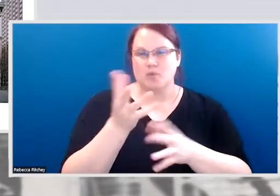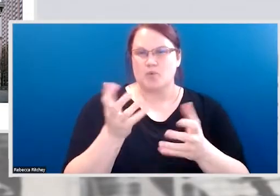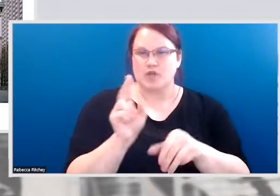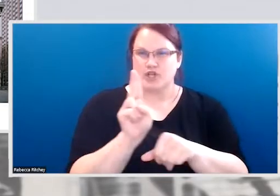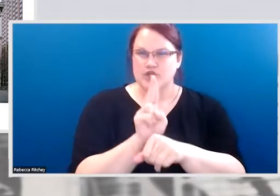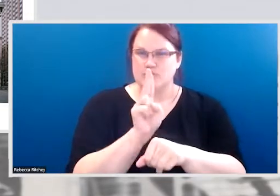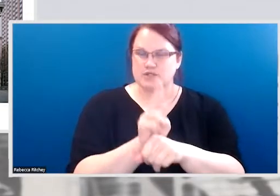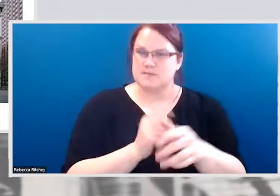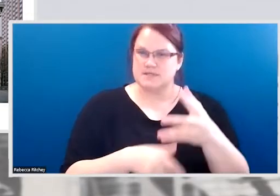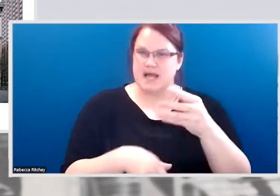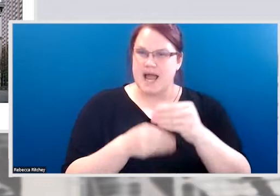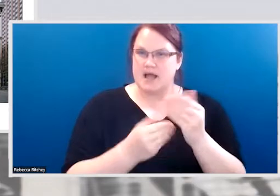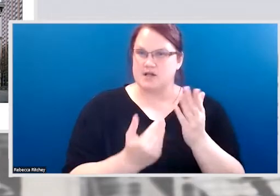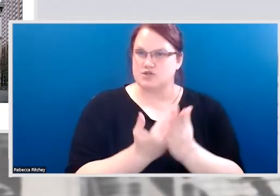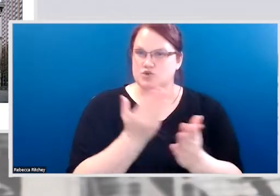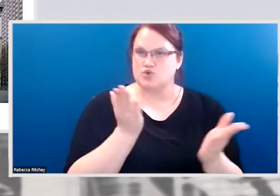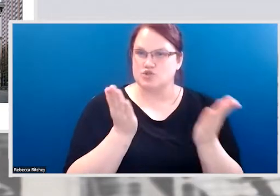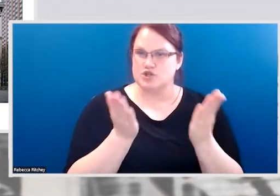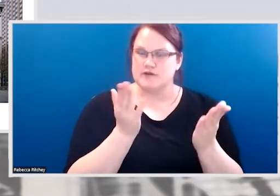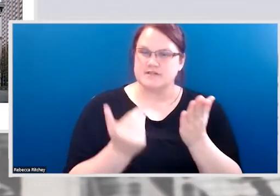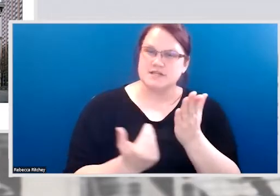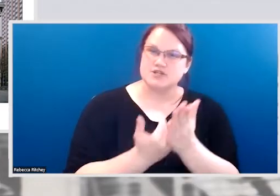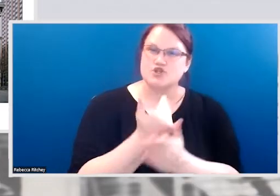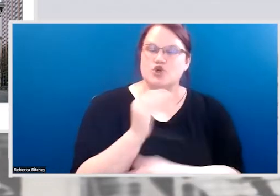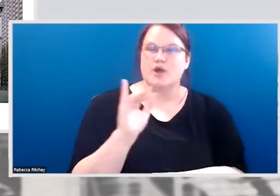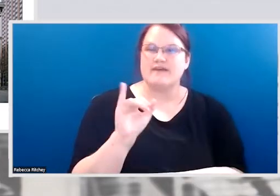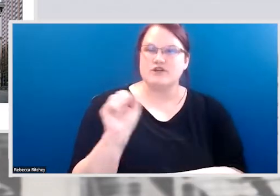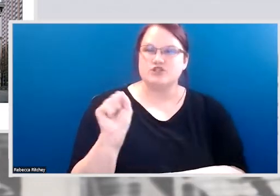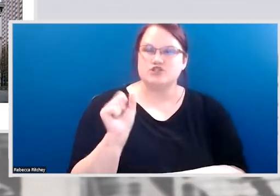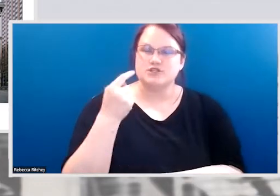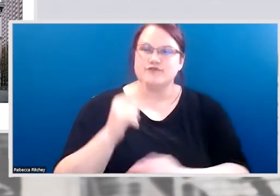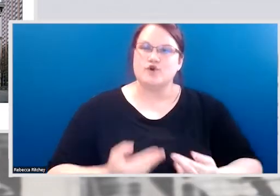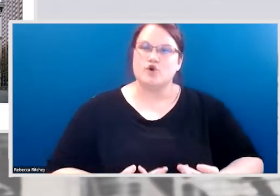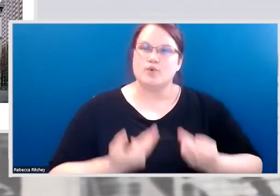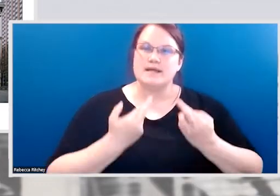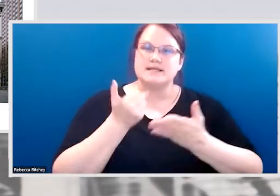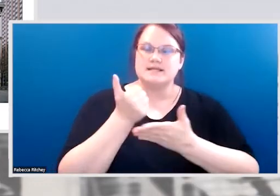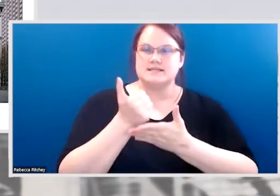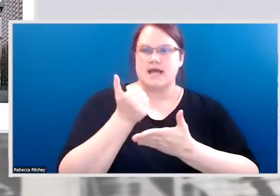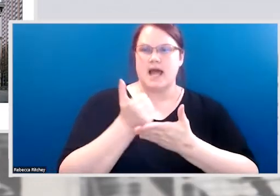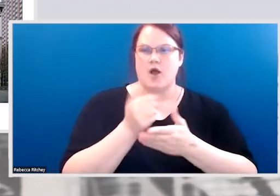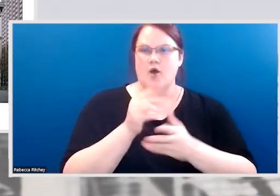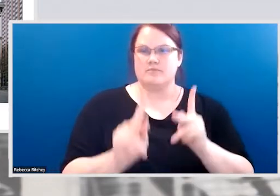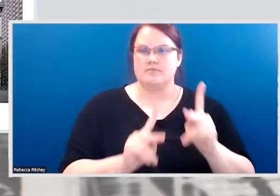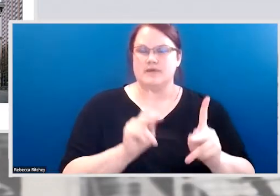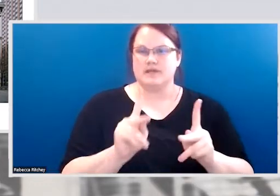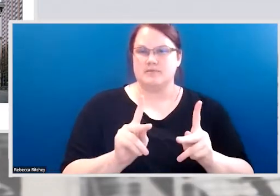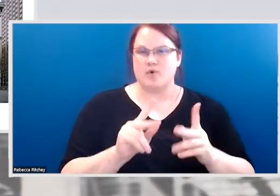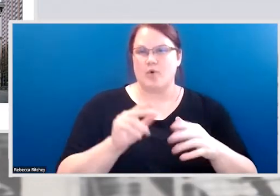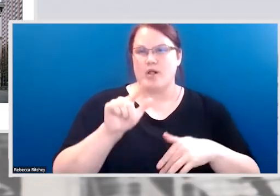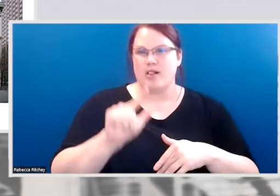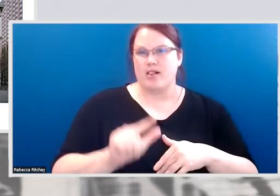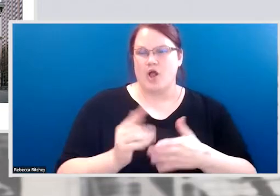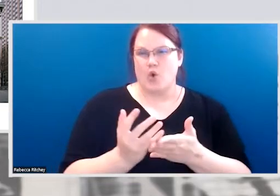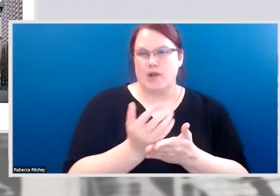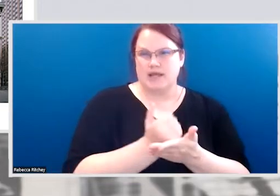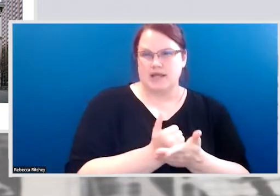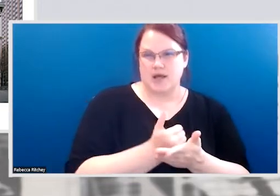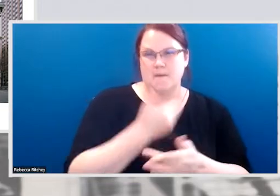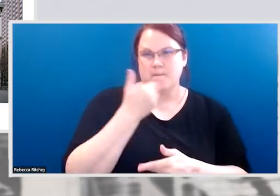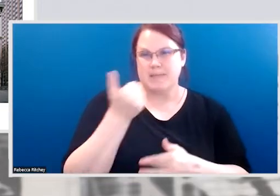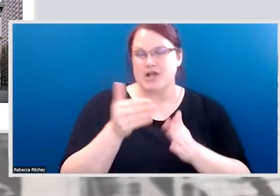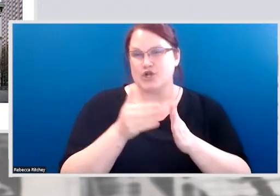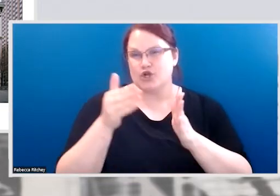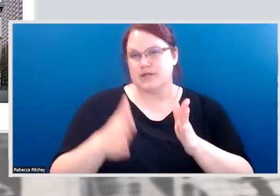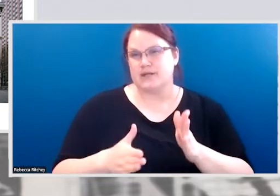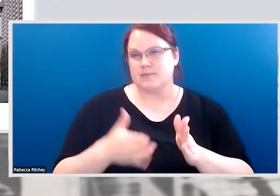to add new services, new infrastructure for residents, to help residents with low and moderate incomes have better neighborhoods and